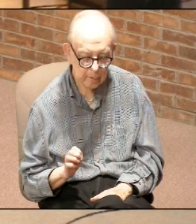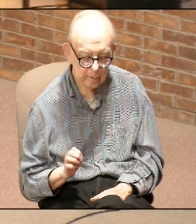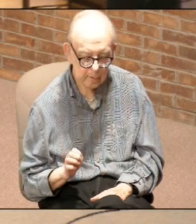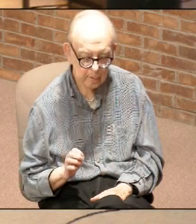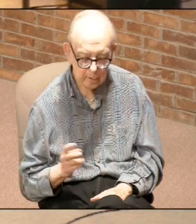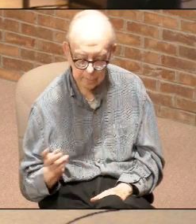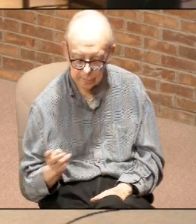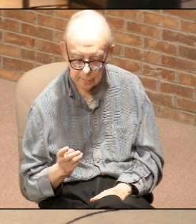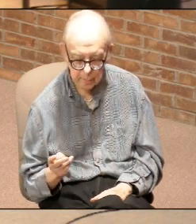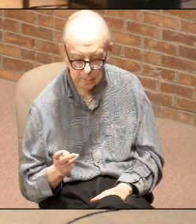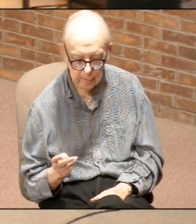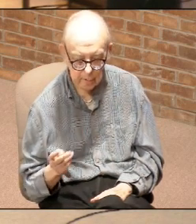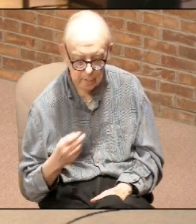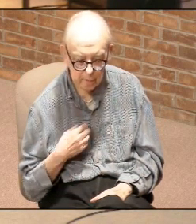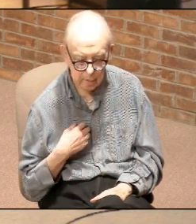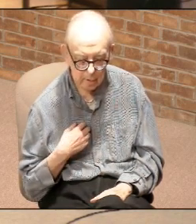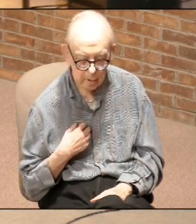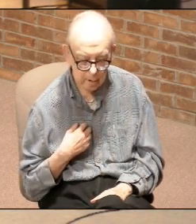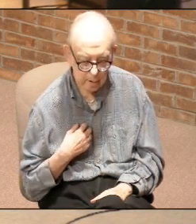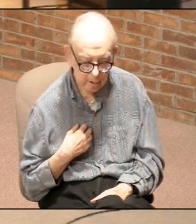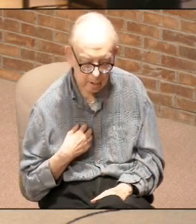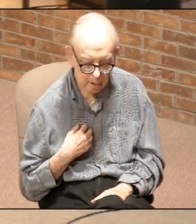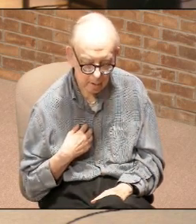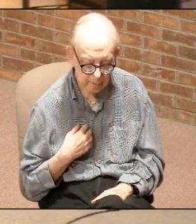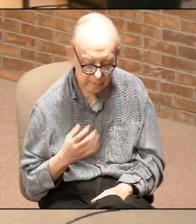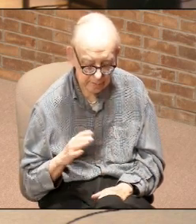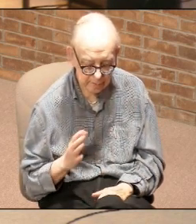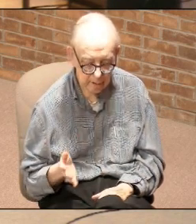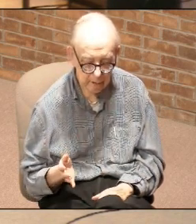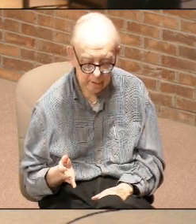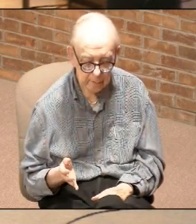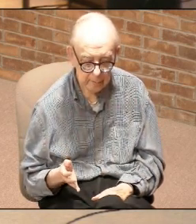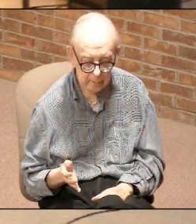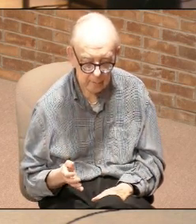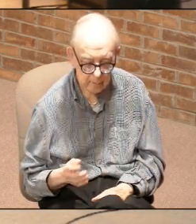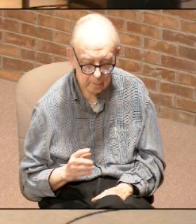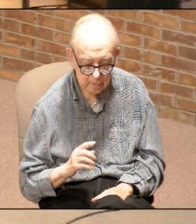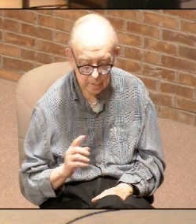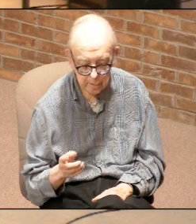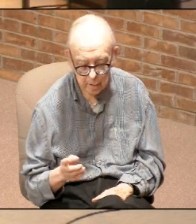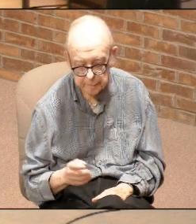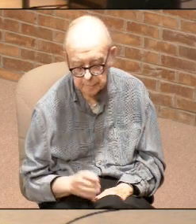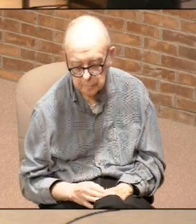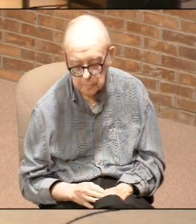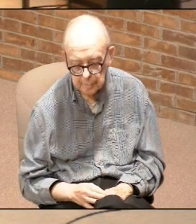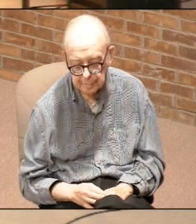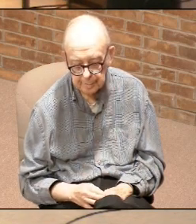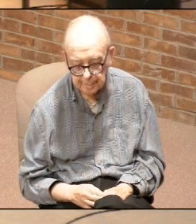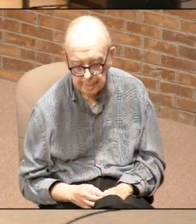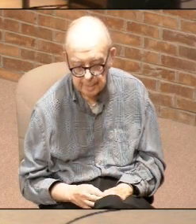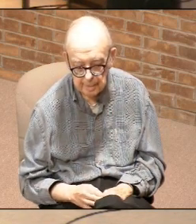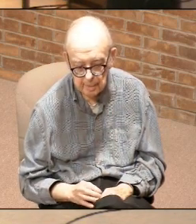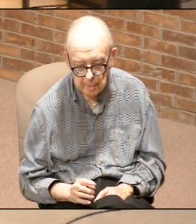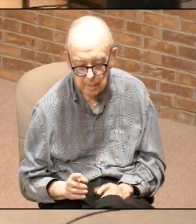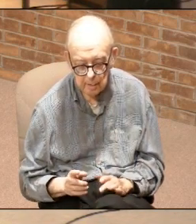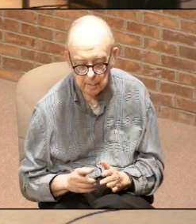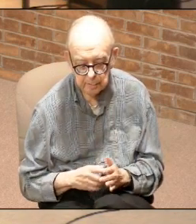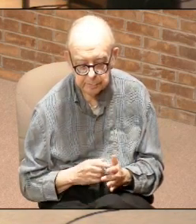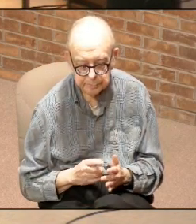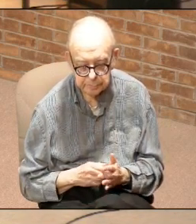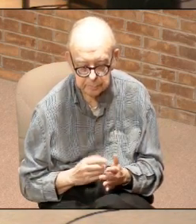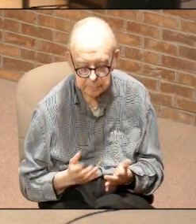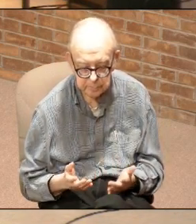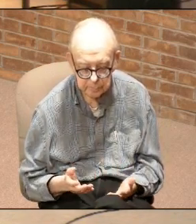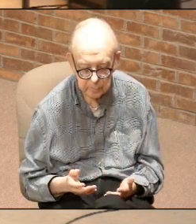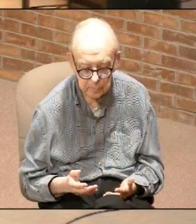both of them have already i believe have already died and gone on um i think sometimes i may have been the